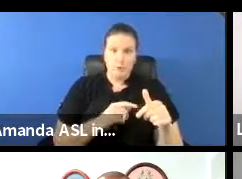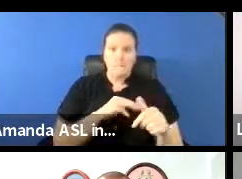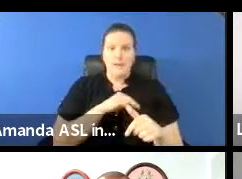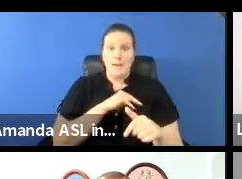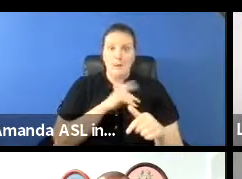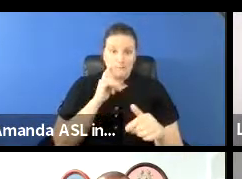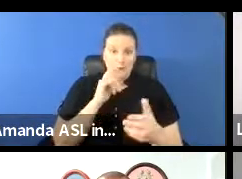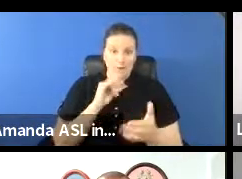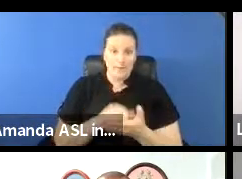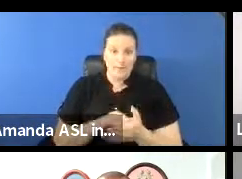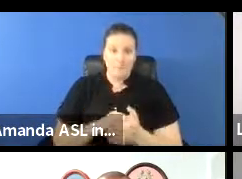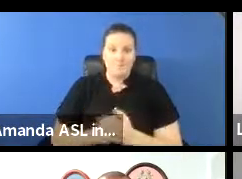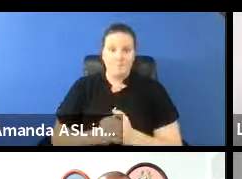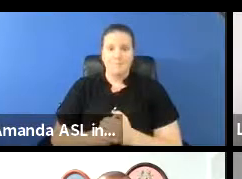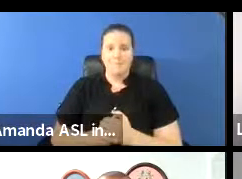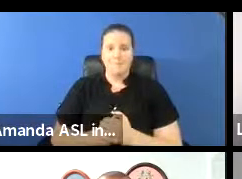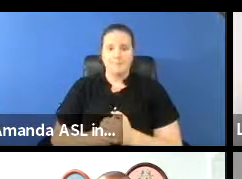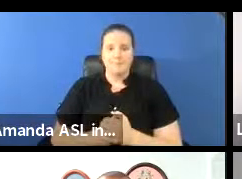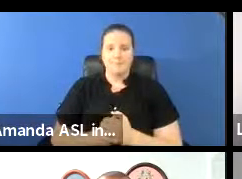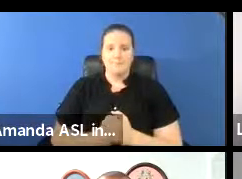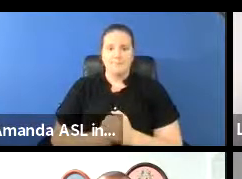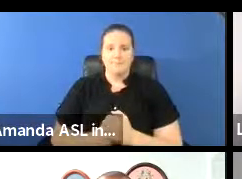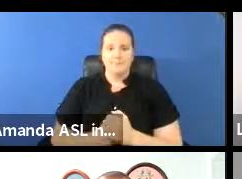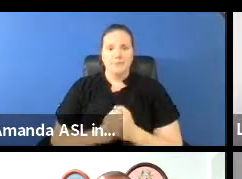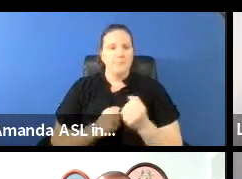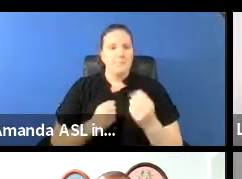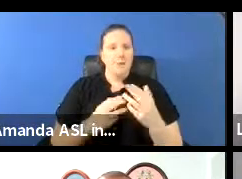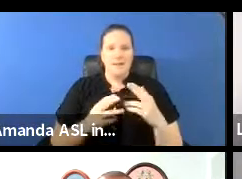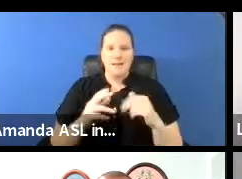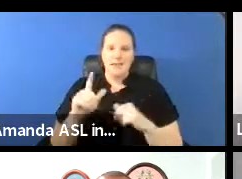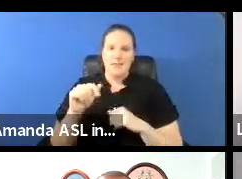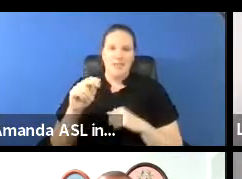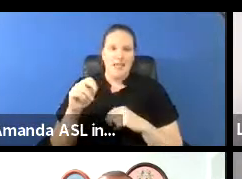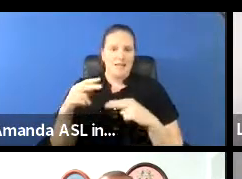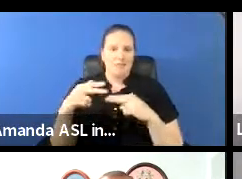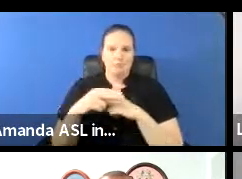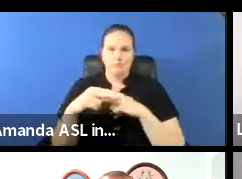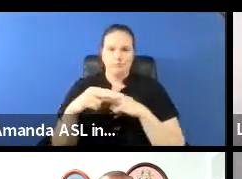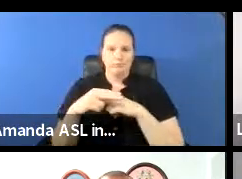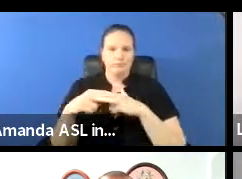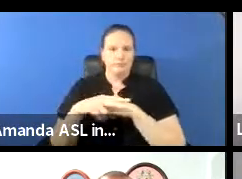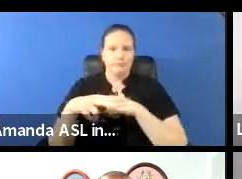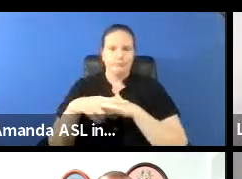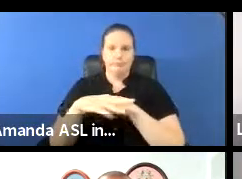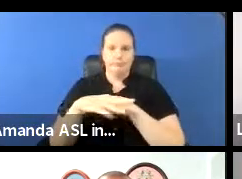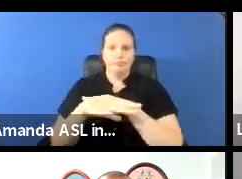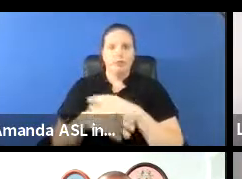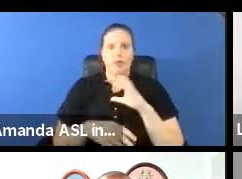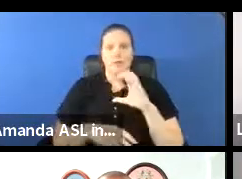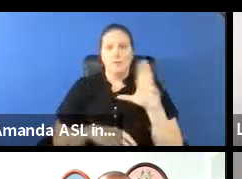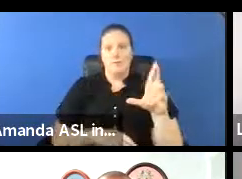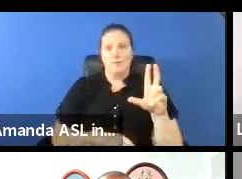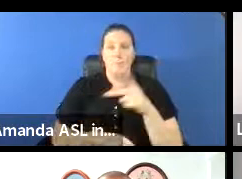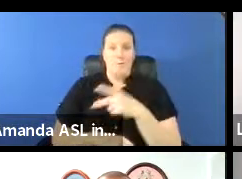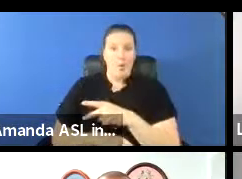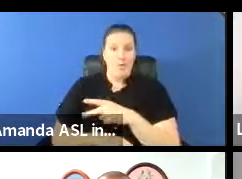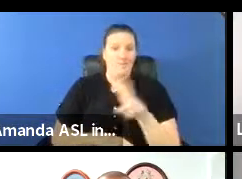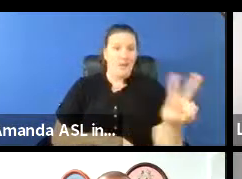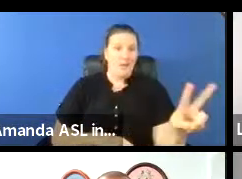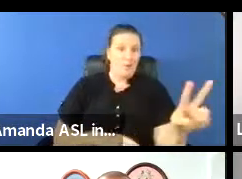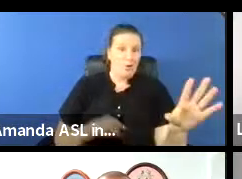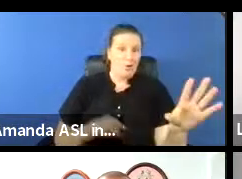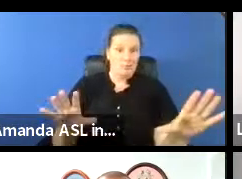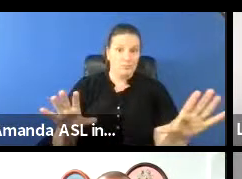Having a number of lanes going across the Columbia River in the Portland, Vancouver